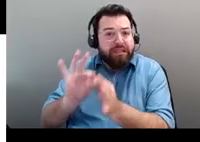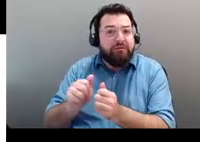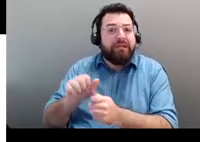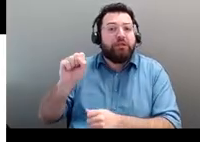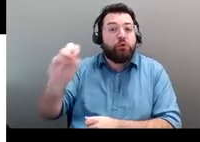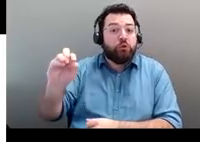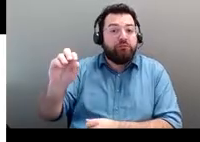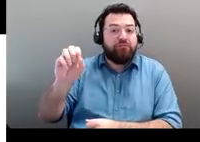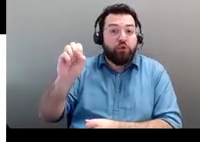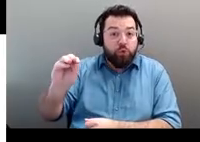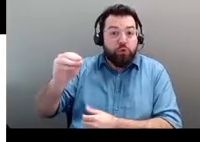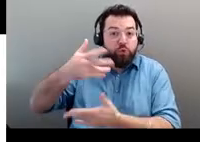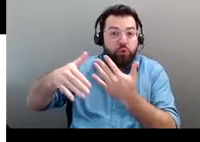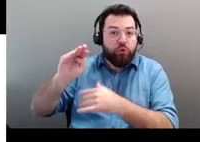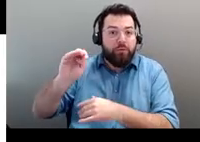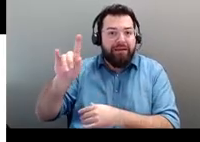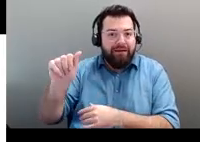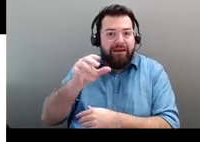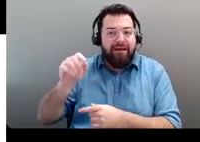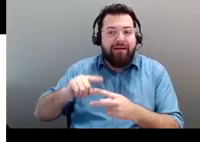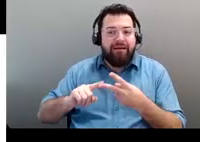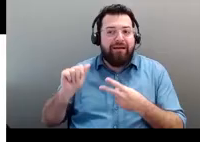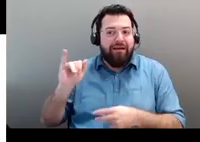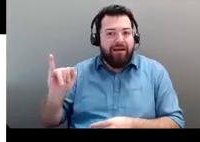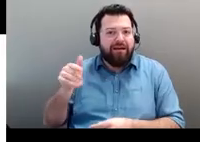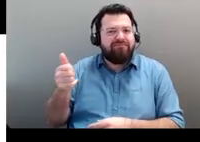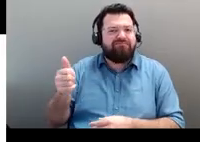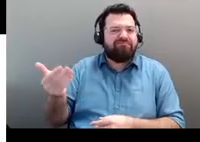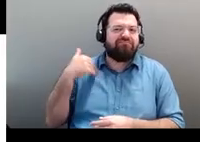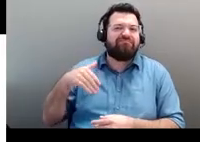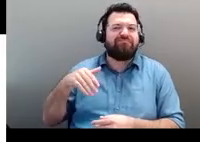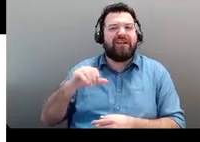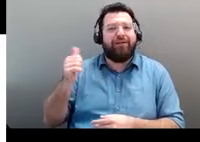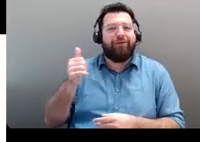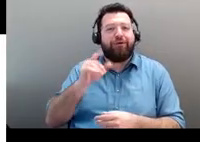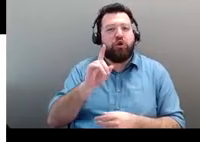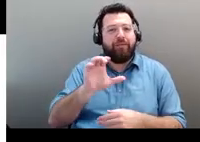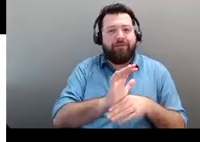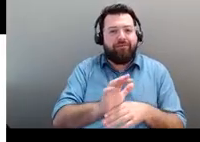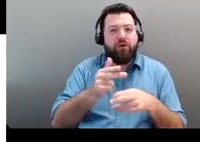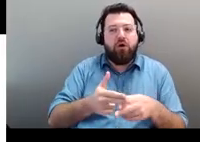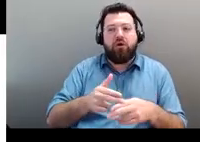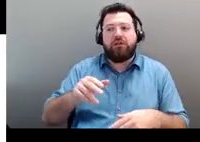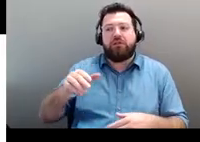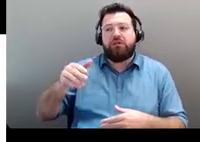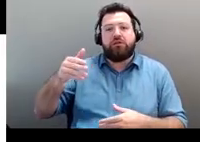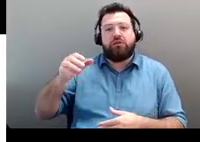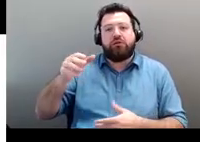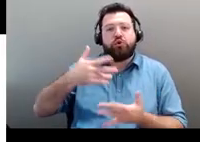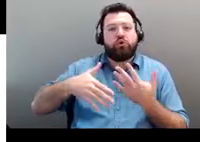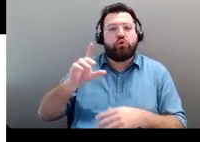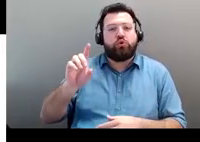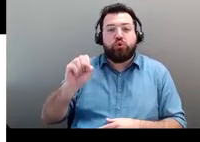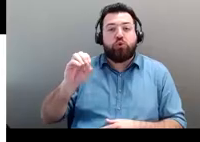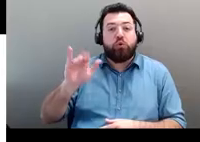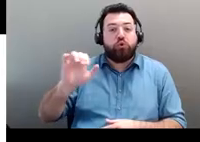that really excellent documentary from a few years ago, The Social Dilemma. And lately, he's been talking a lot about AI. He's the co-founder of the